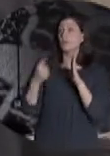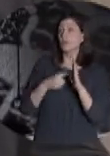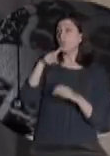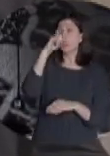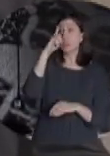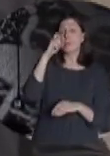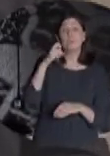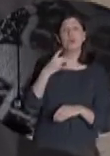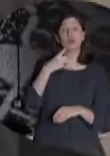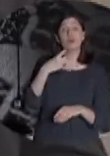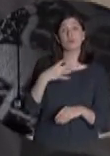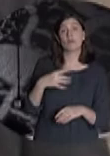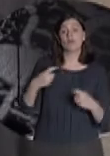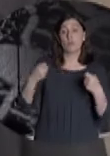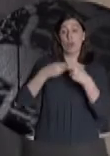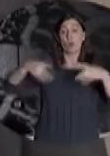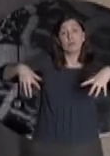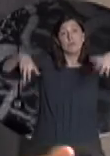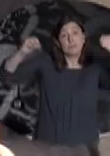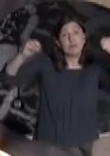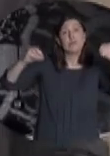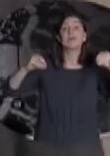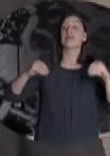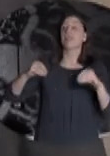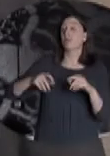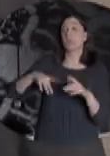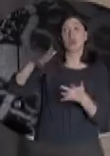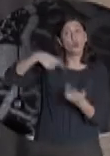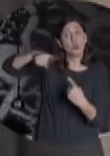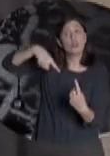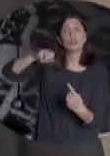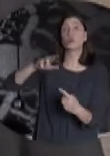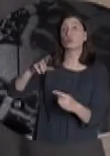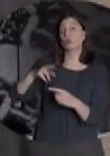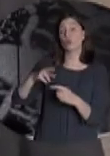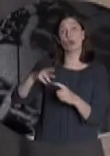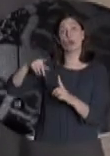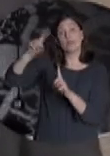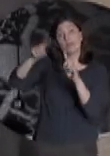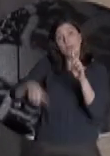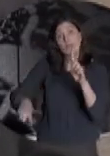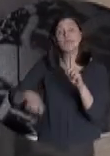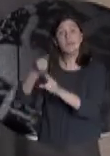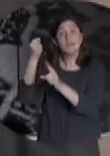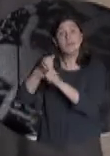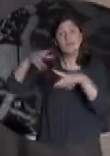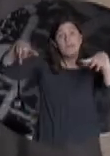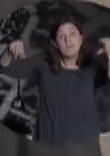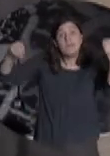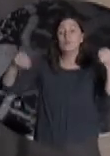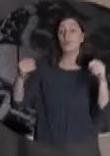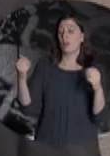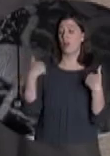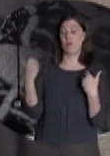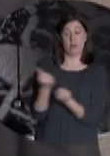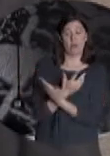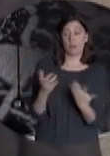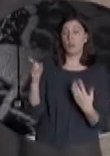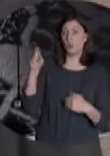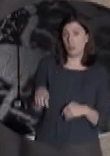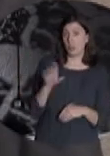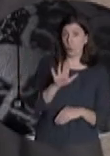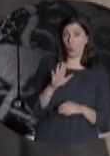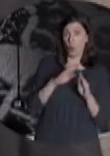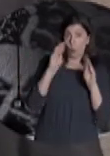we lose power. We have thunderstorms and we have these tornadoes like we talked about that may knock out your electricity. And so have everything in that kit that you would need in your